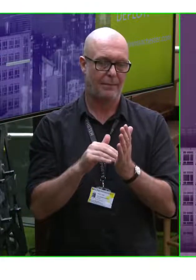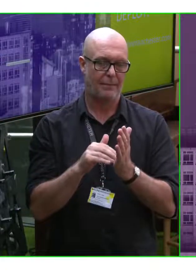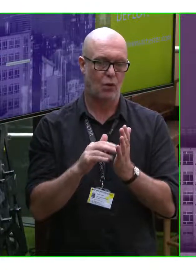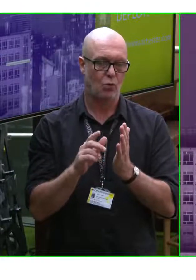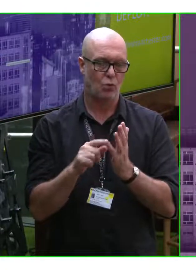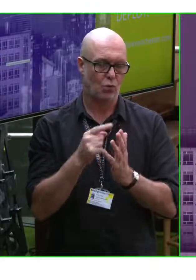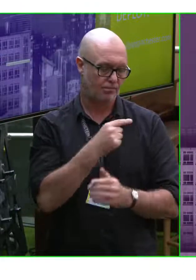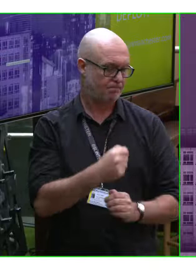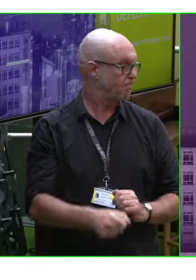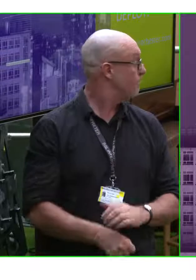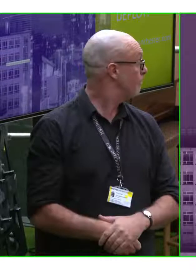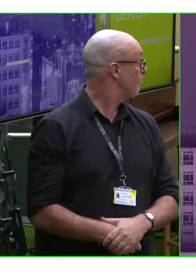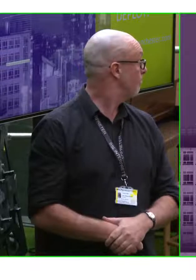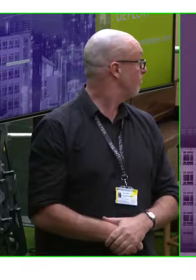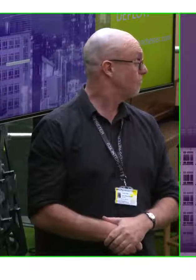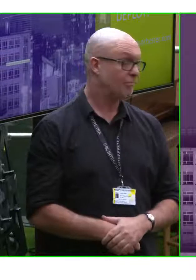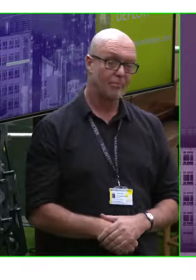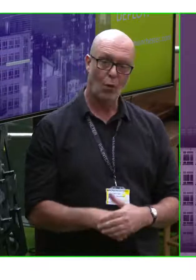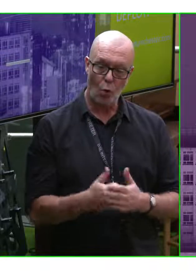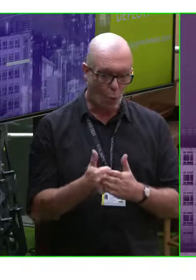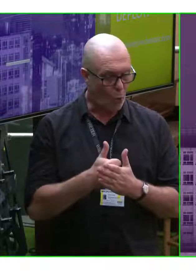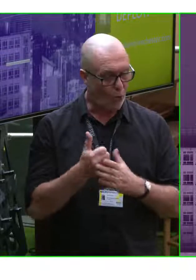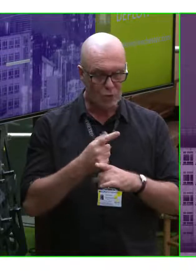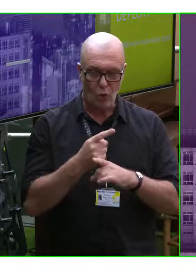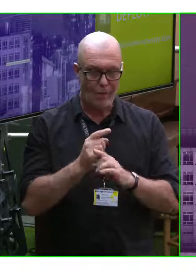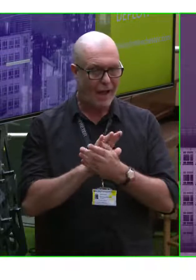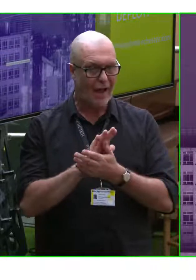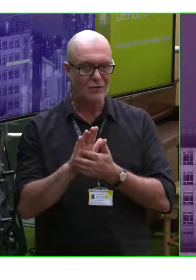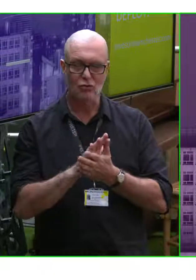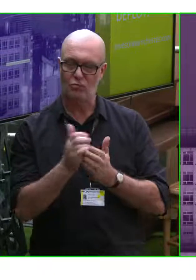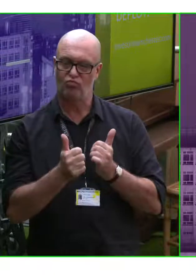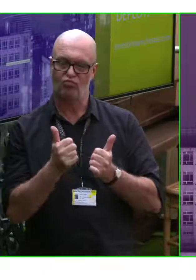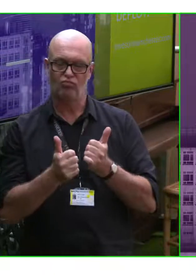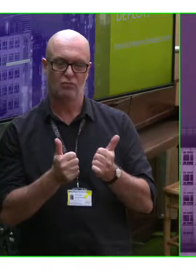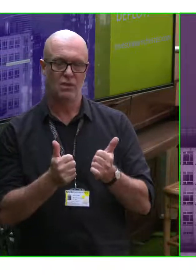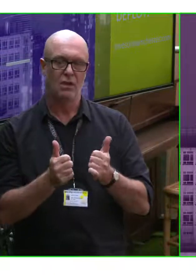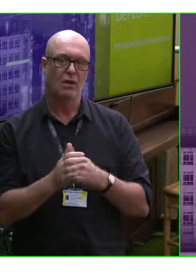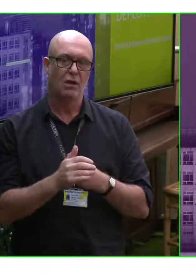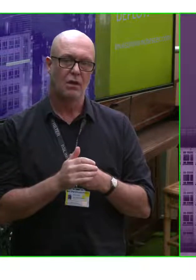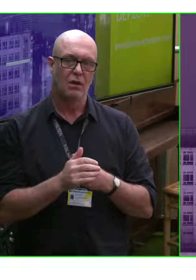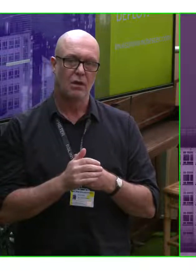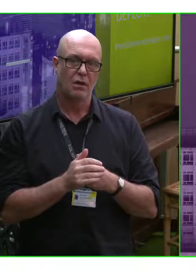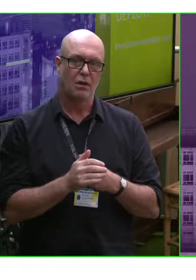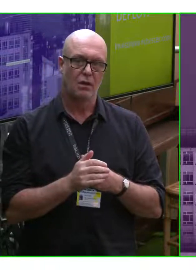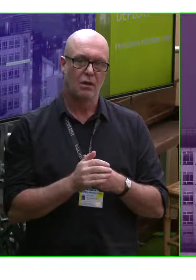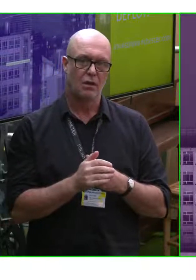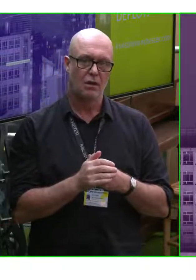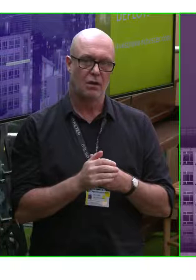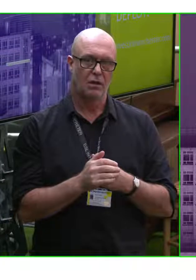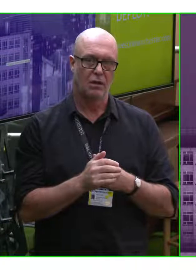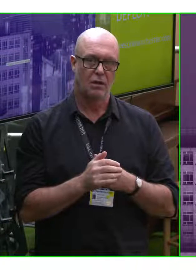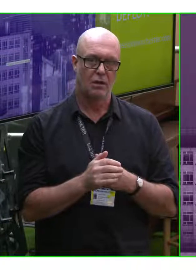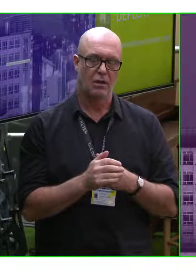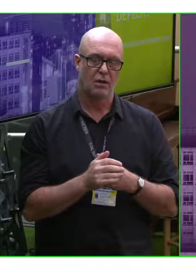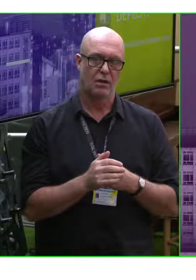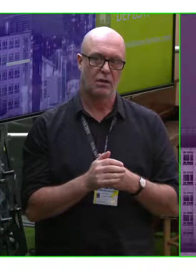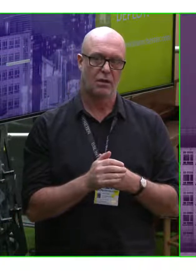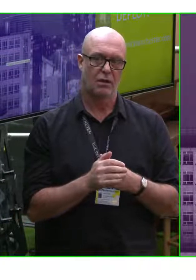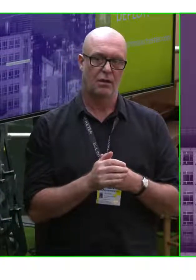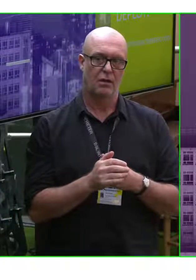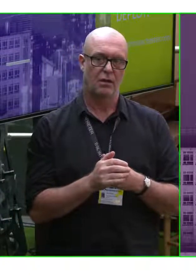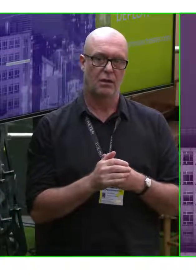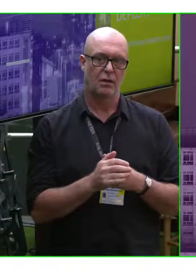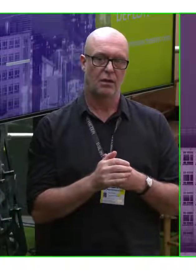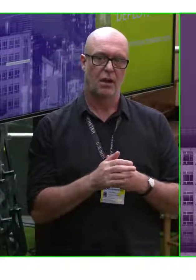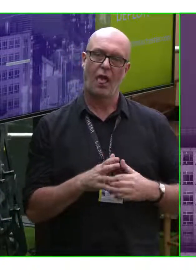Thanks, Steve. All this talk about hydrogen and skills. Fantastic. I'm still in that same world where Chris was talking about, I'm looking out